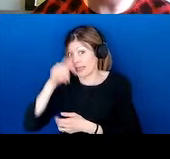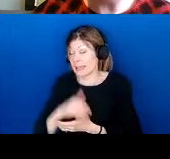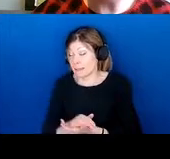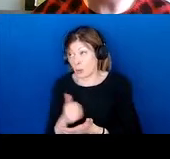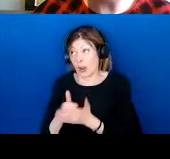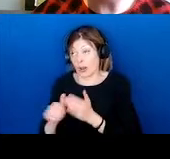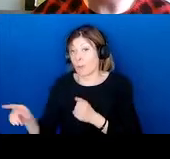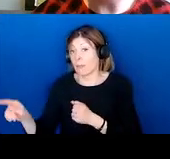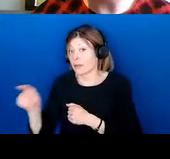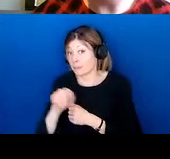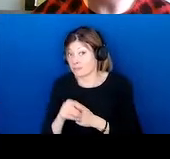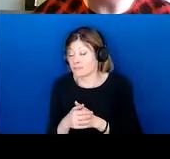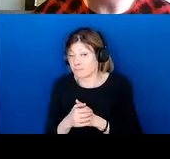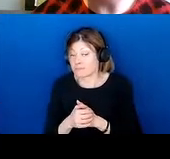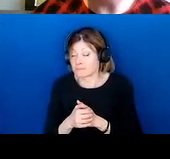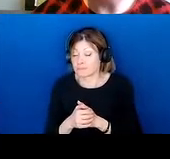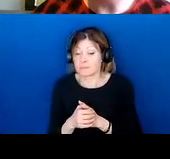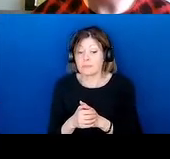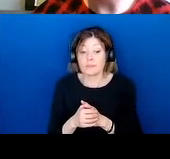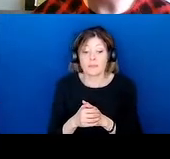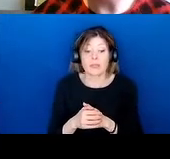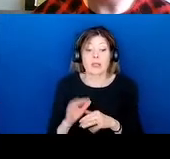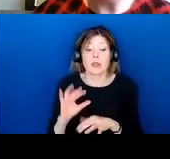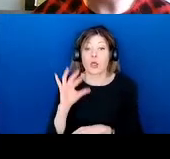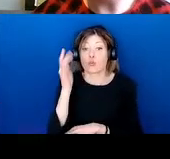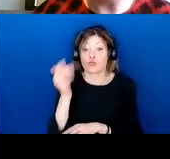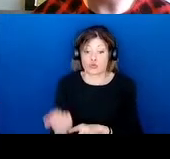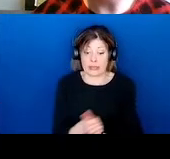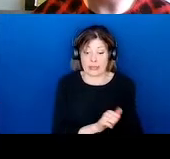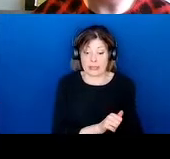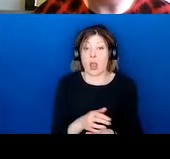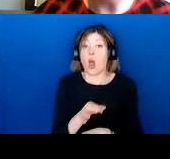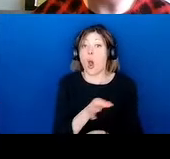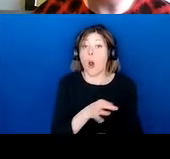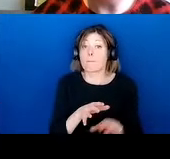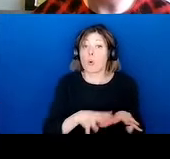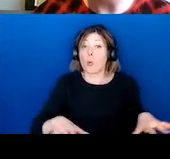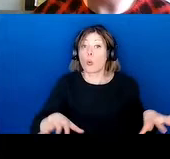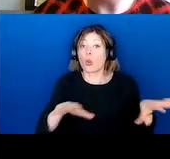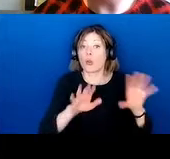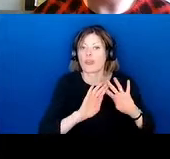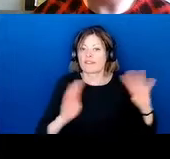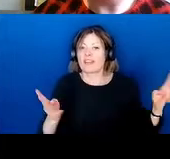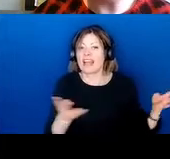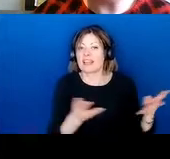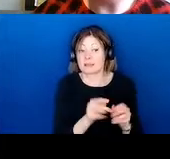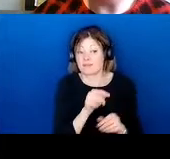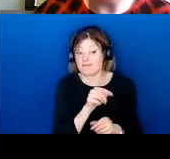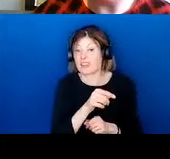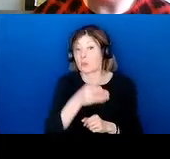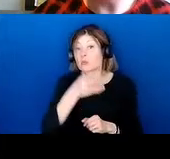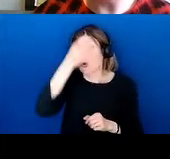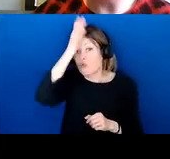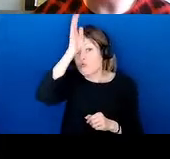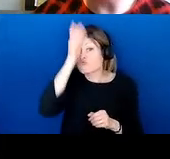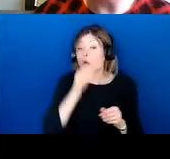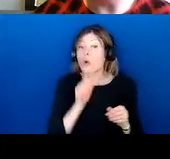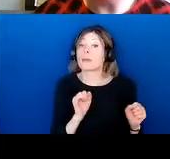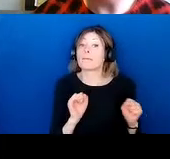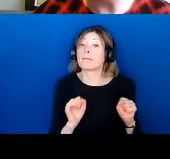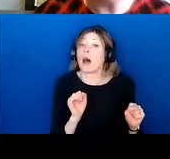Beneath the tree is a fenced-off pool, all that remains of a Roman bath built by the next owner after